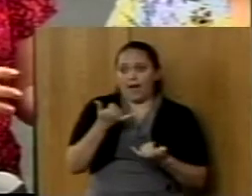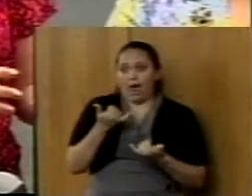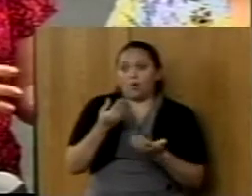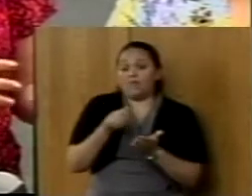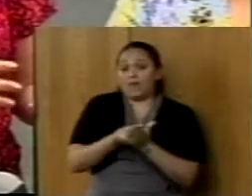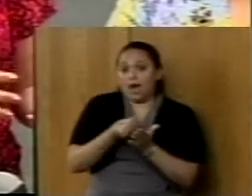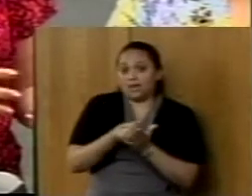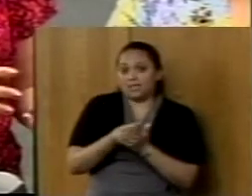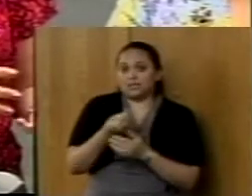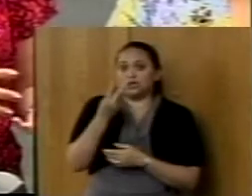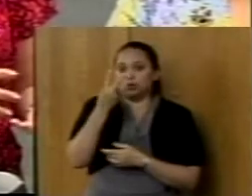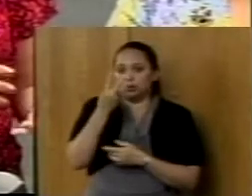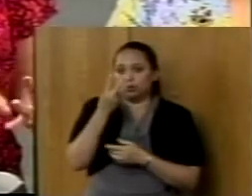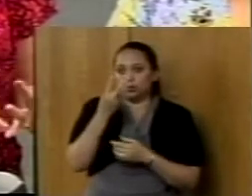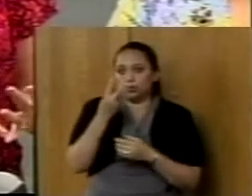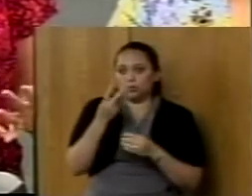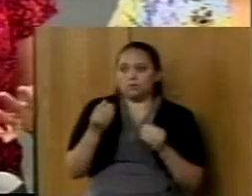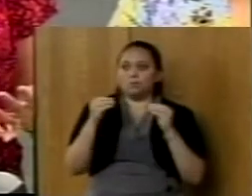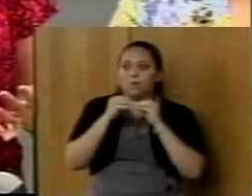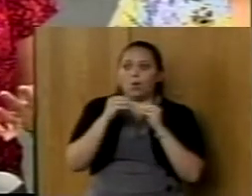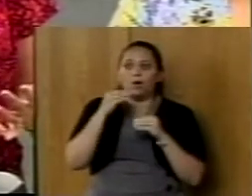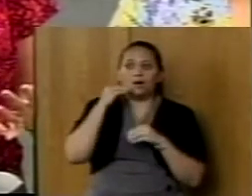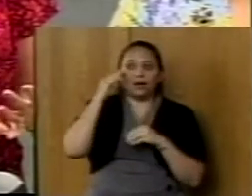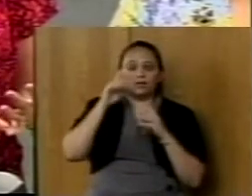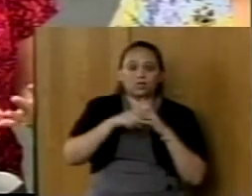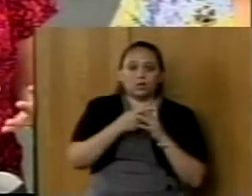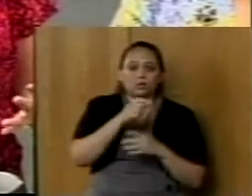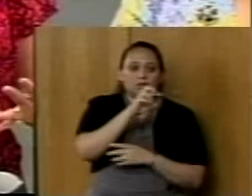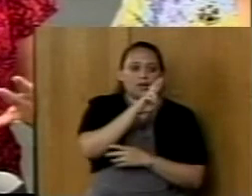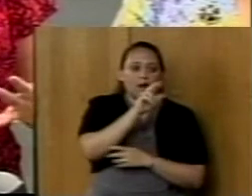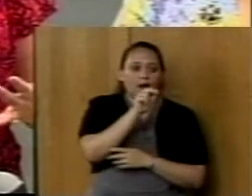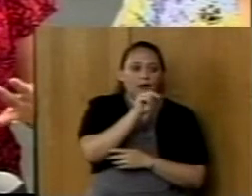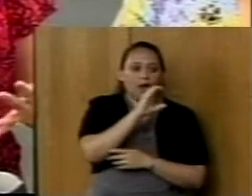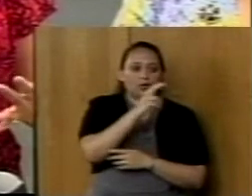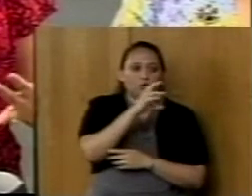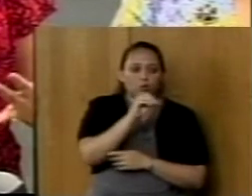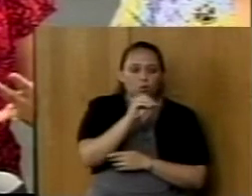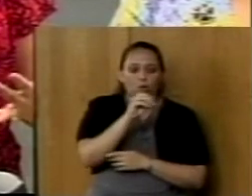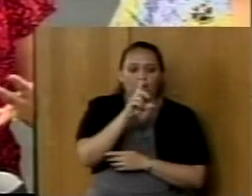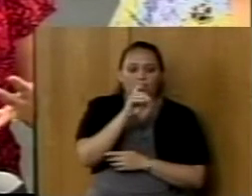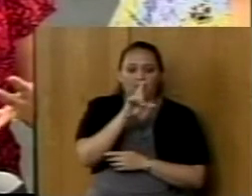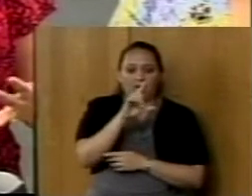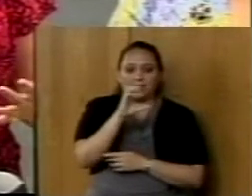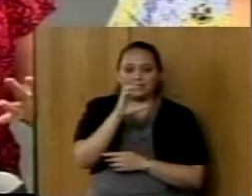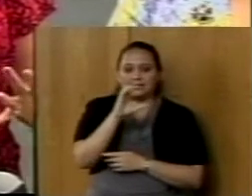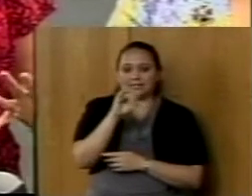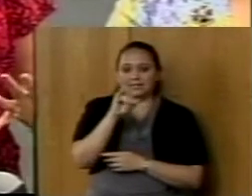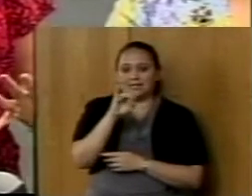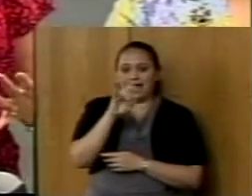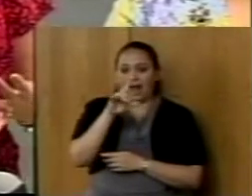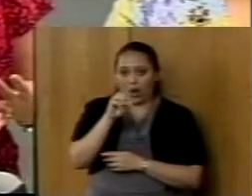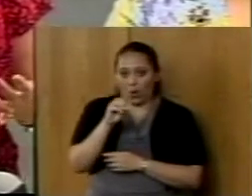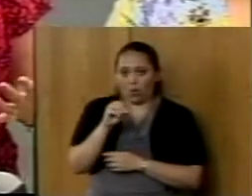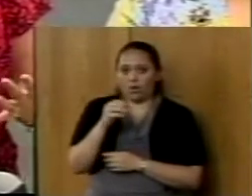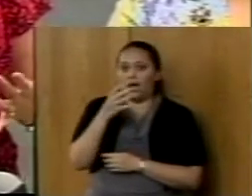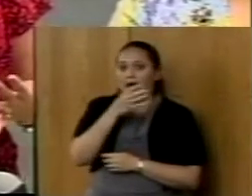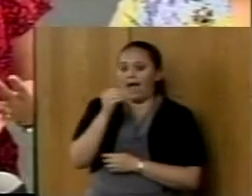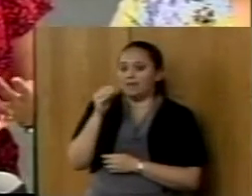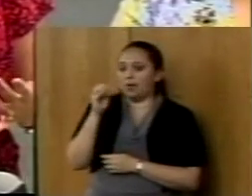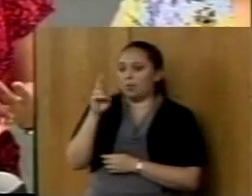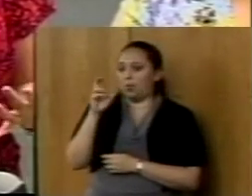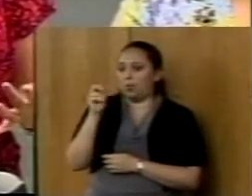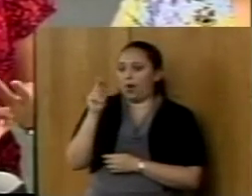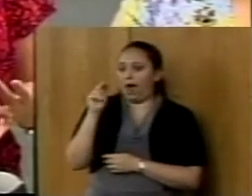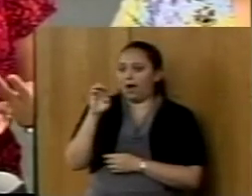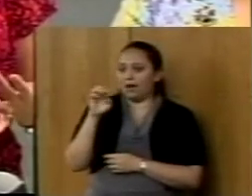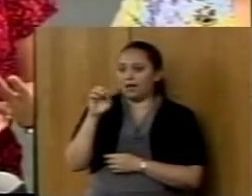funding 2 Head Starts, which are Rancho del Cielo Early Head Start and the Brownie Road. Rancho del Cielo is going